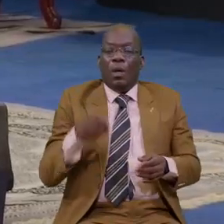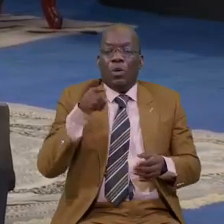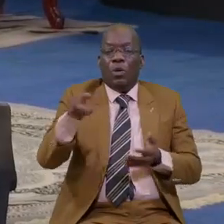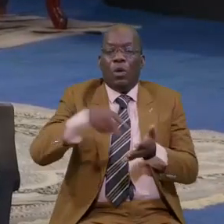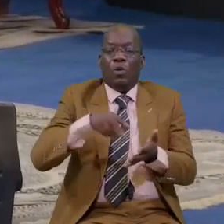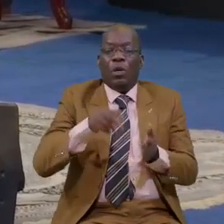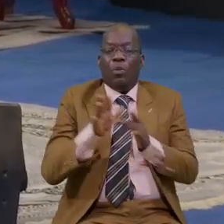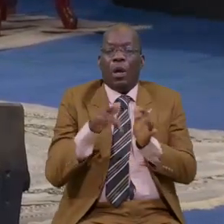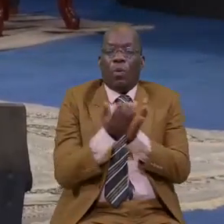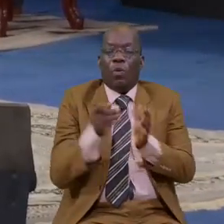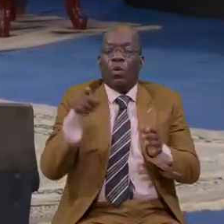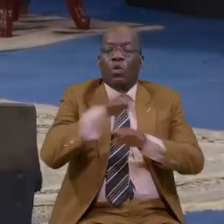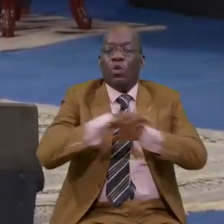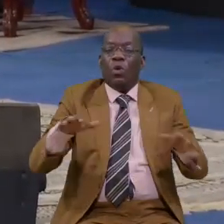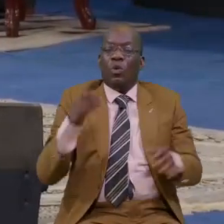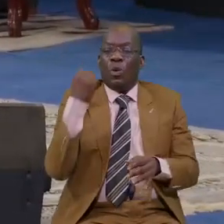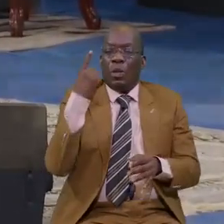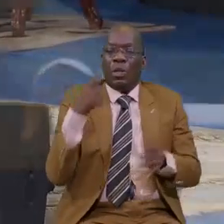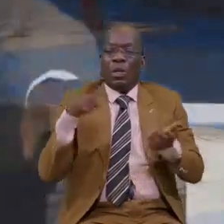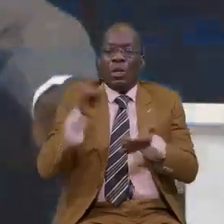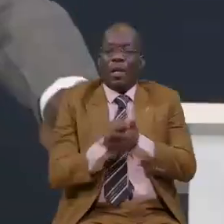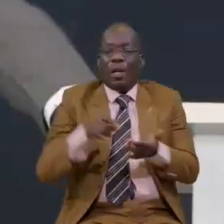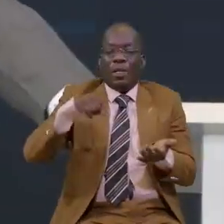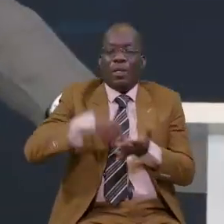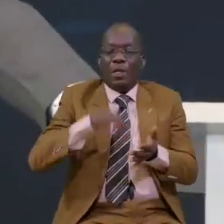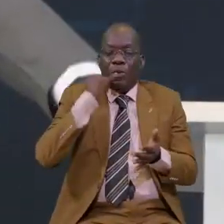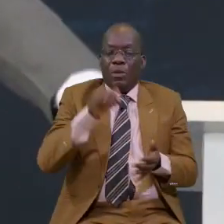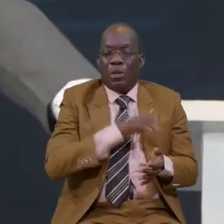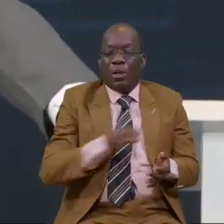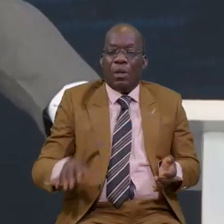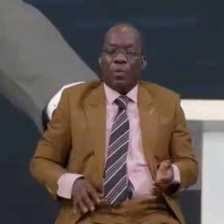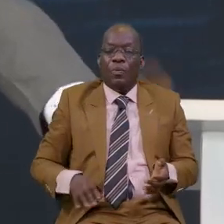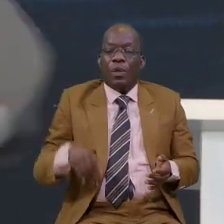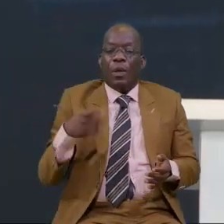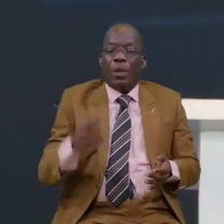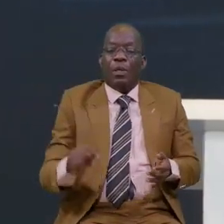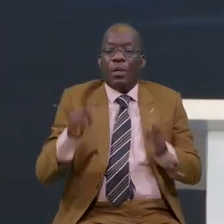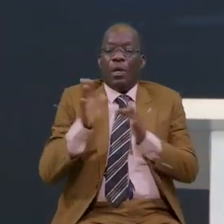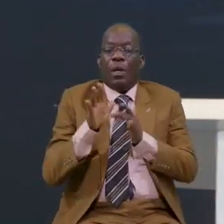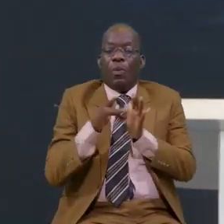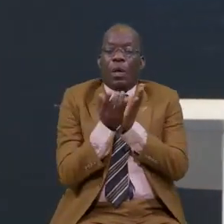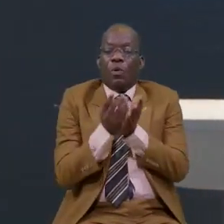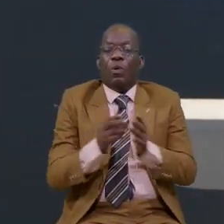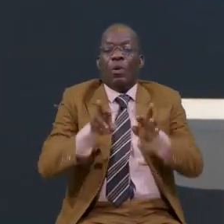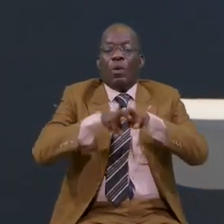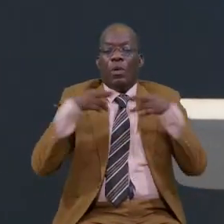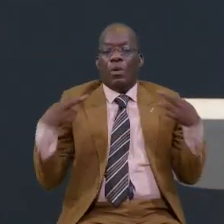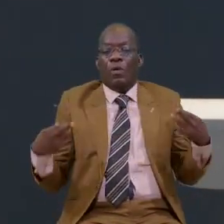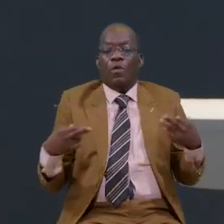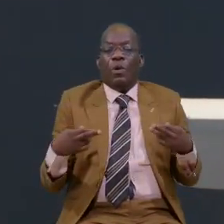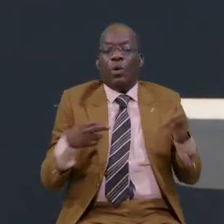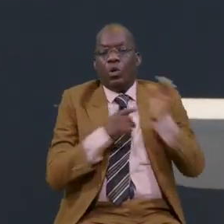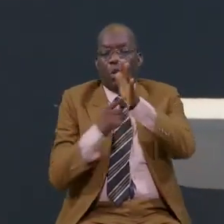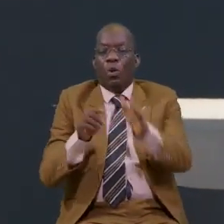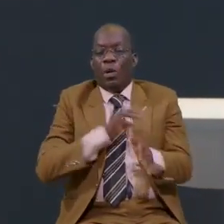don't understand that this is Christ. And the scriptures reveal Christ. And the scriptures make us to